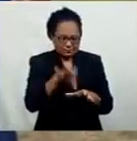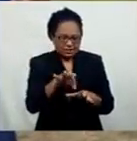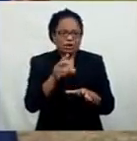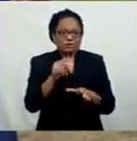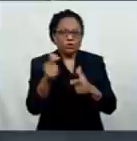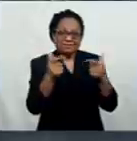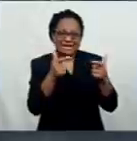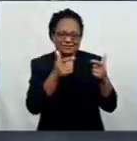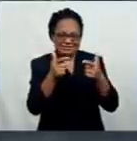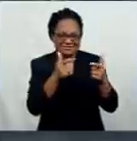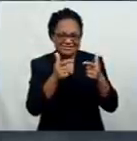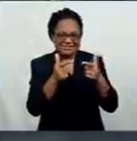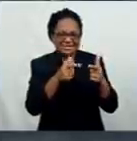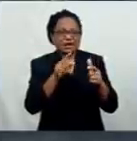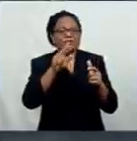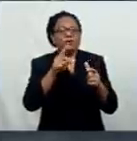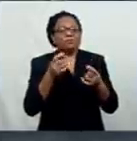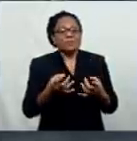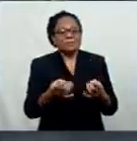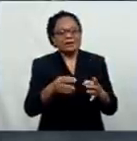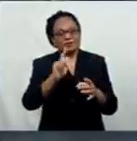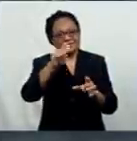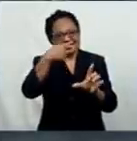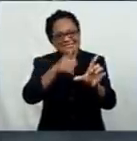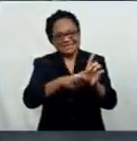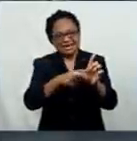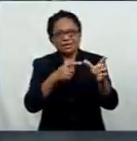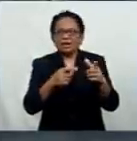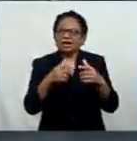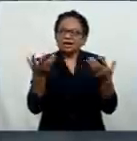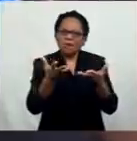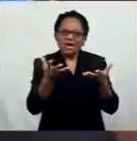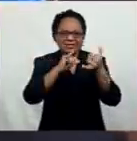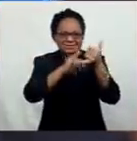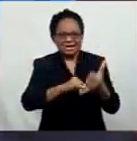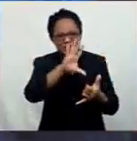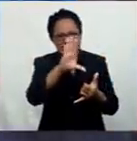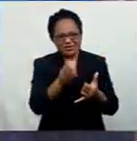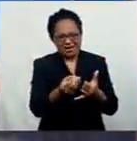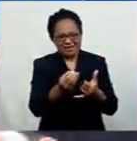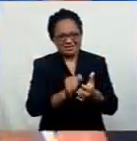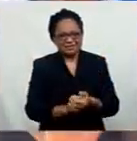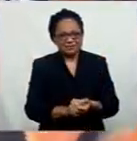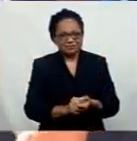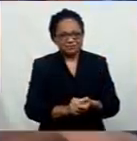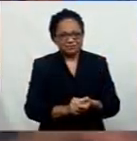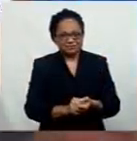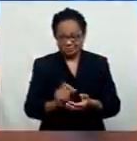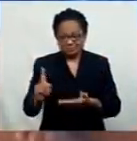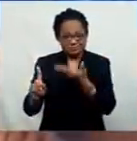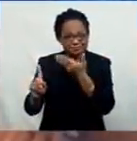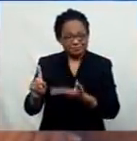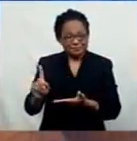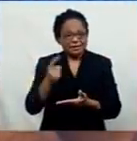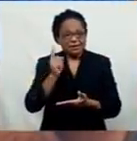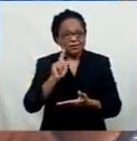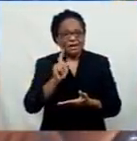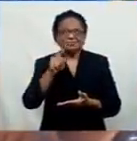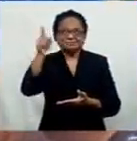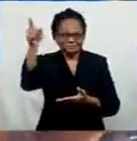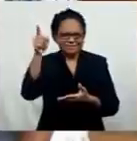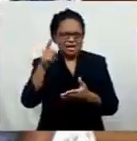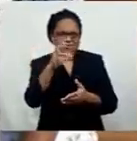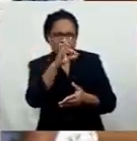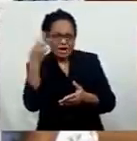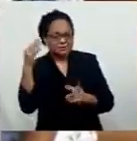Union to prepare for next year's Sevens World Cup to be held in Cape Town, South Africa. The youngster was approached by the French club after he was introduced